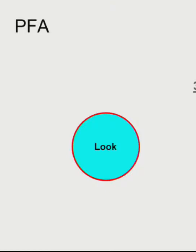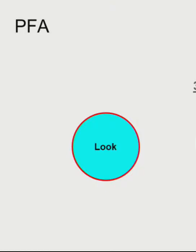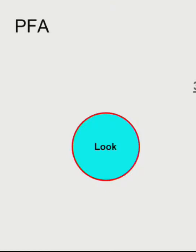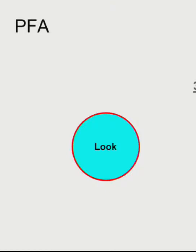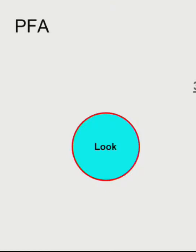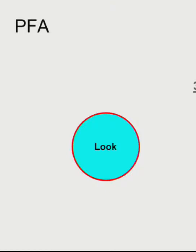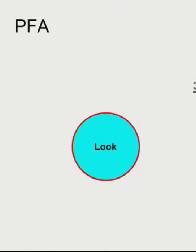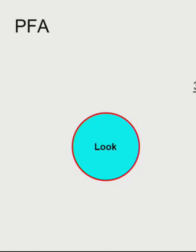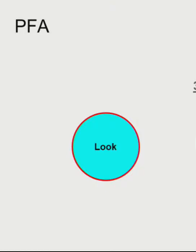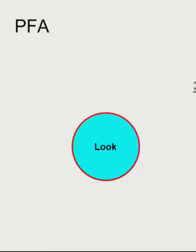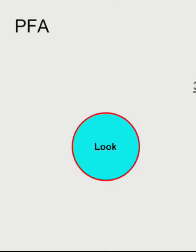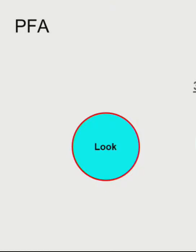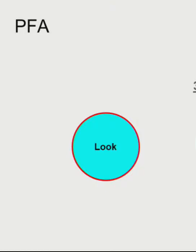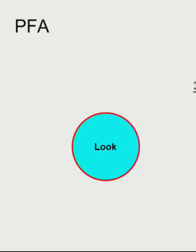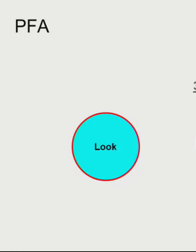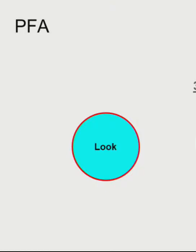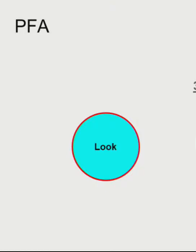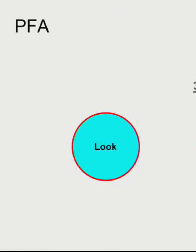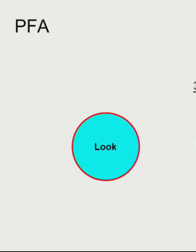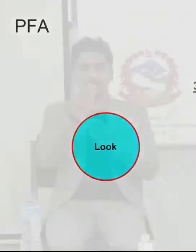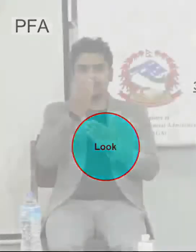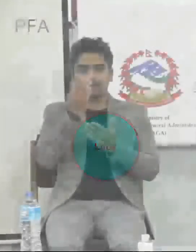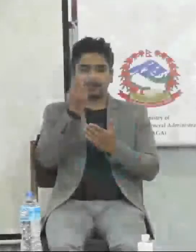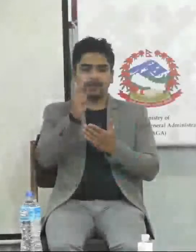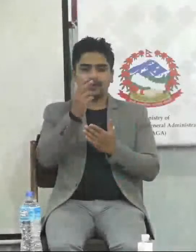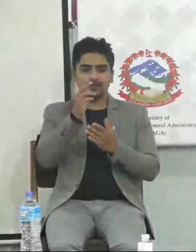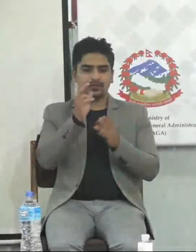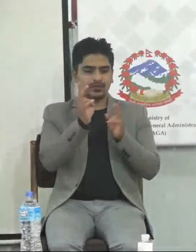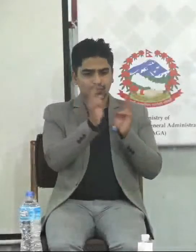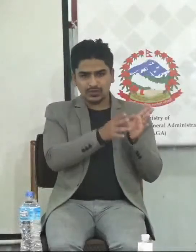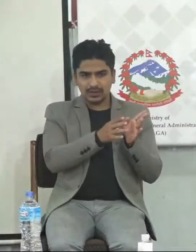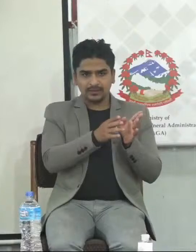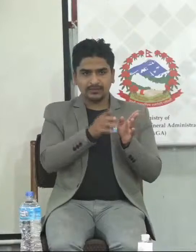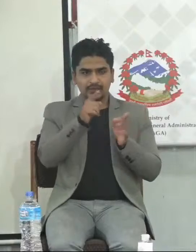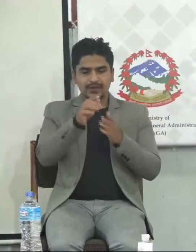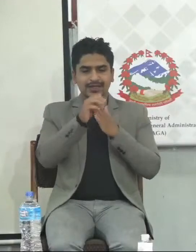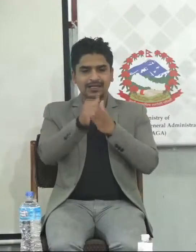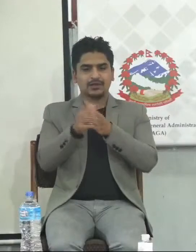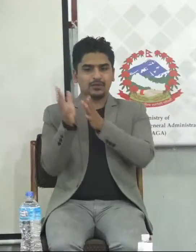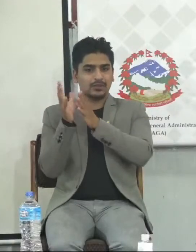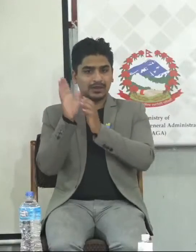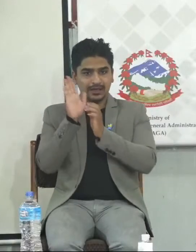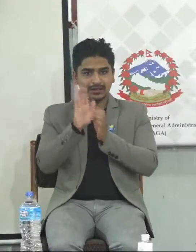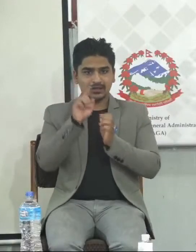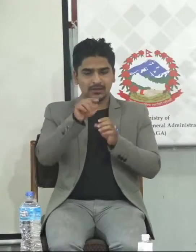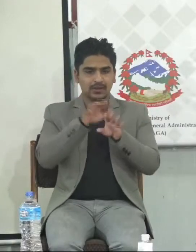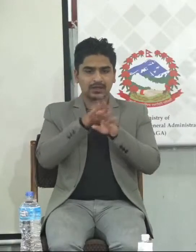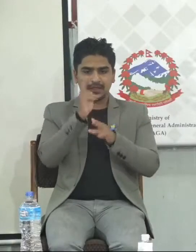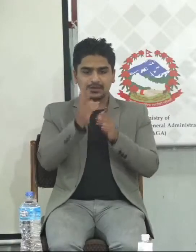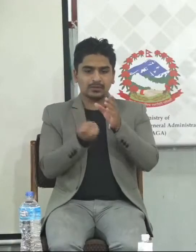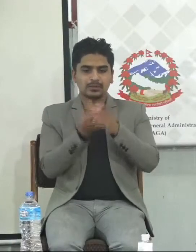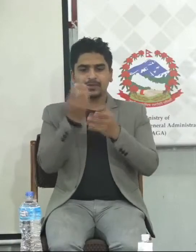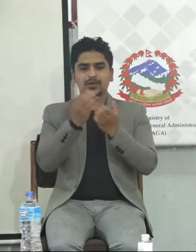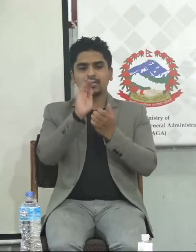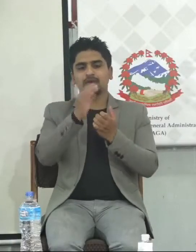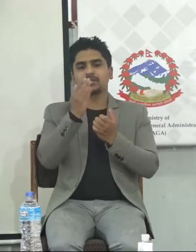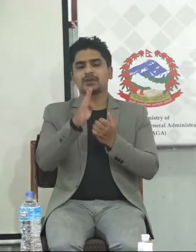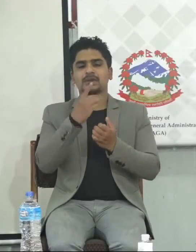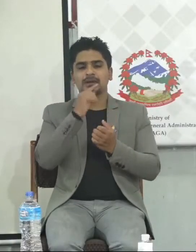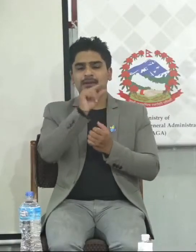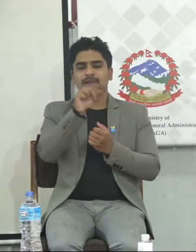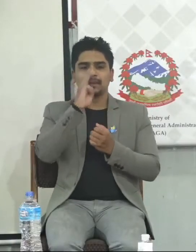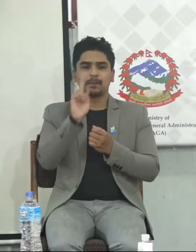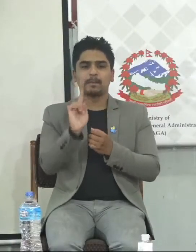leading role, so I'm just talking about the creating environment and your role. So these 5 things: equity,